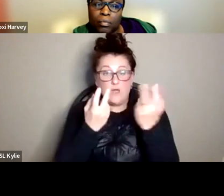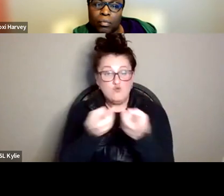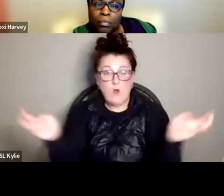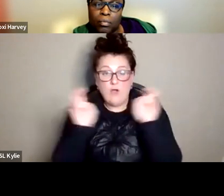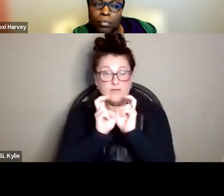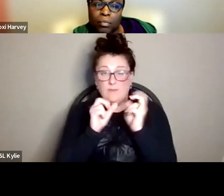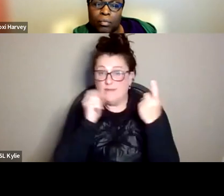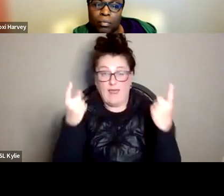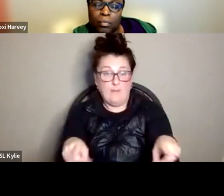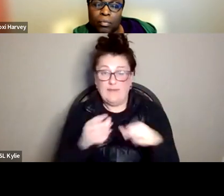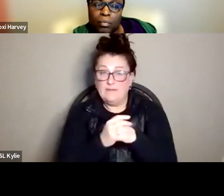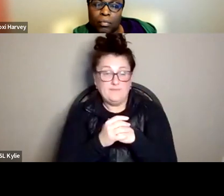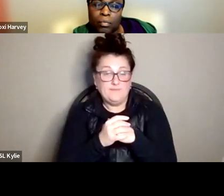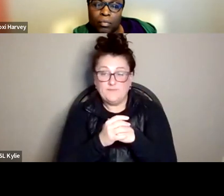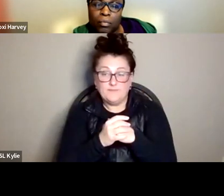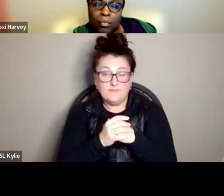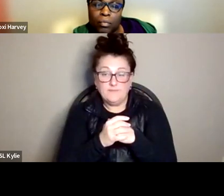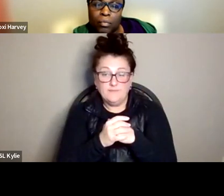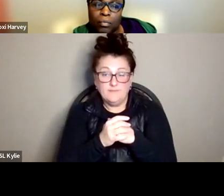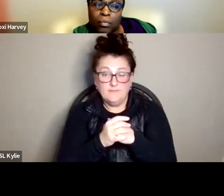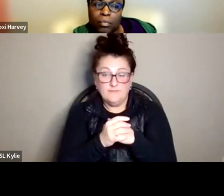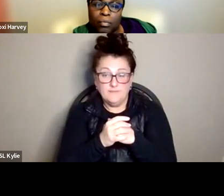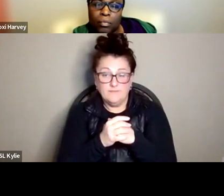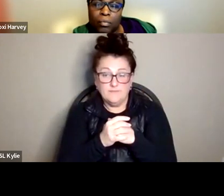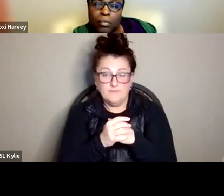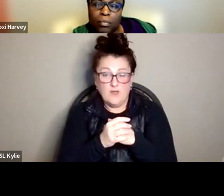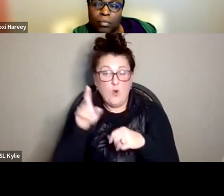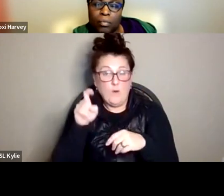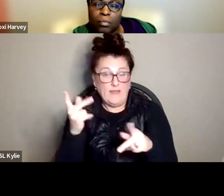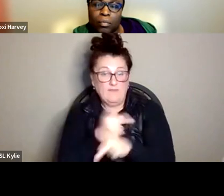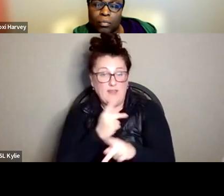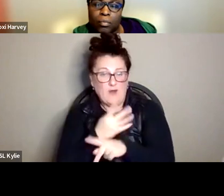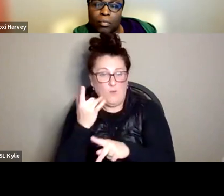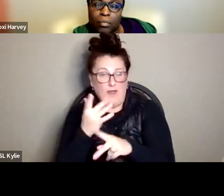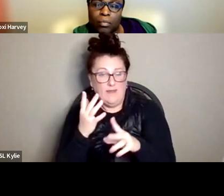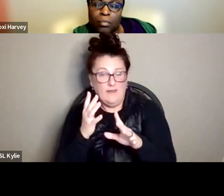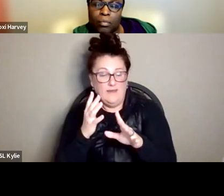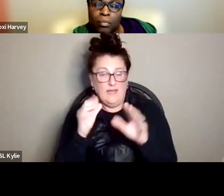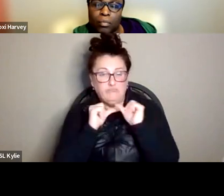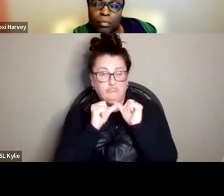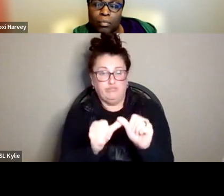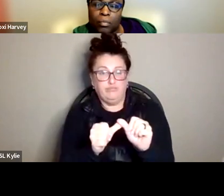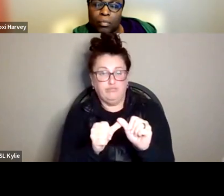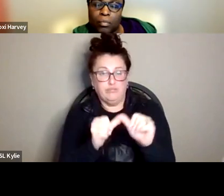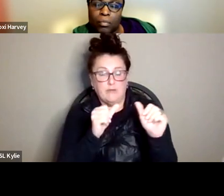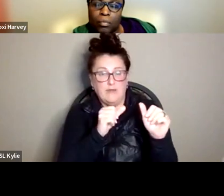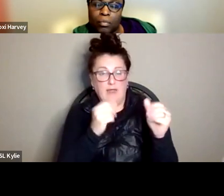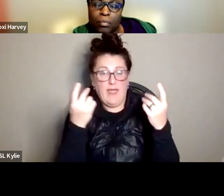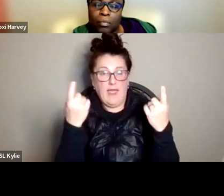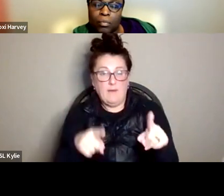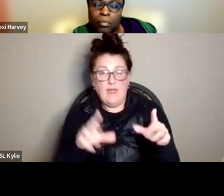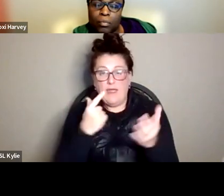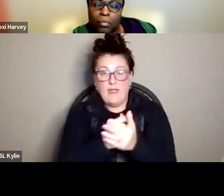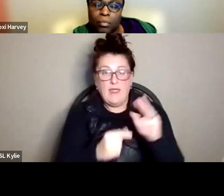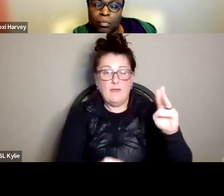it's not going on. But we got to look at why that isn't going on. It's systematically happening. I am a graduate of Madison